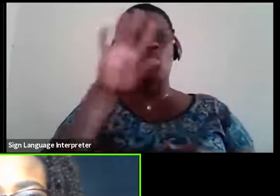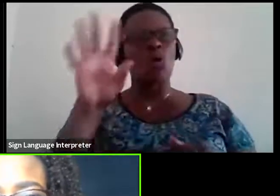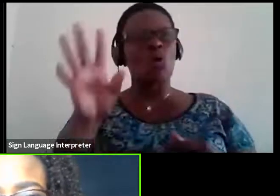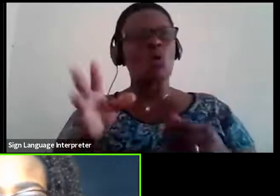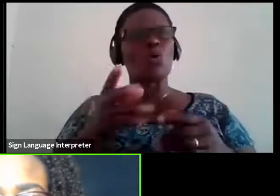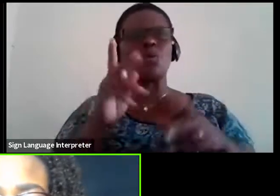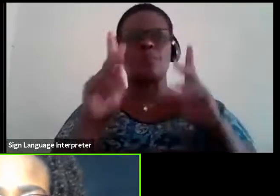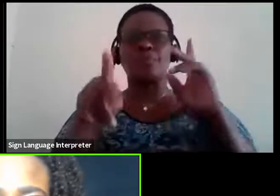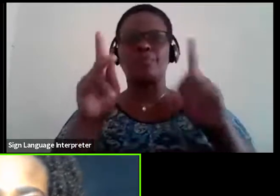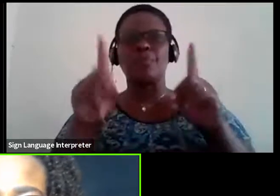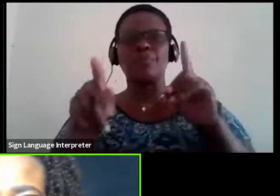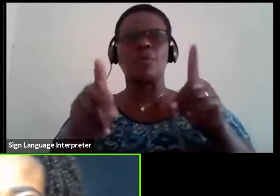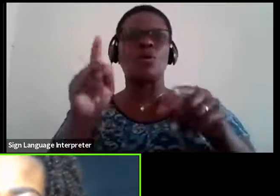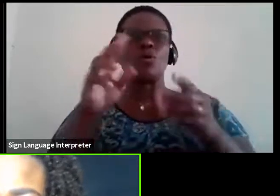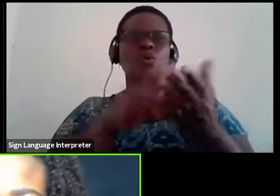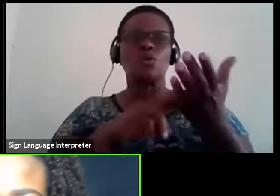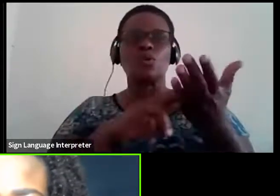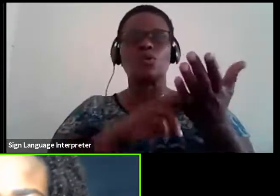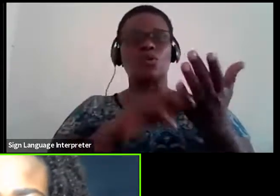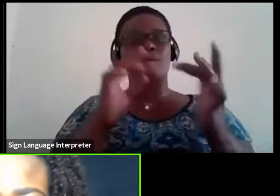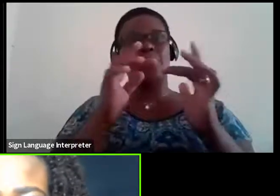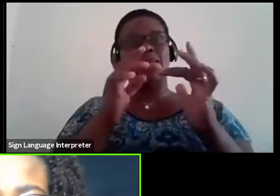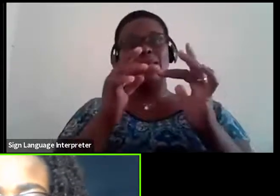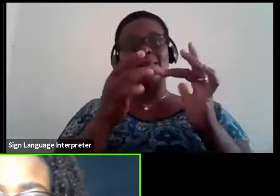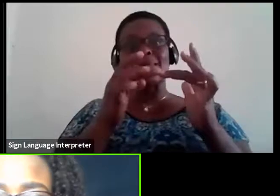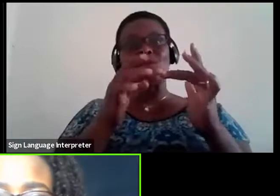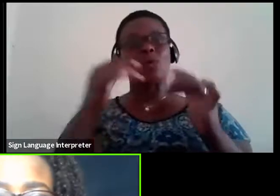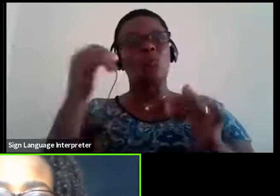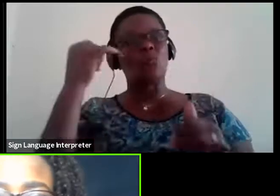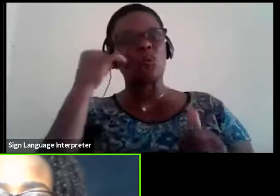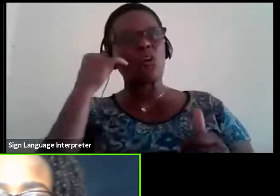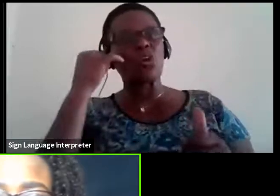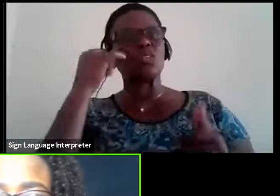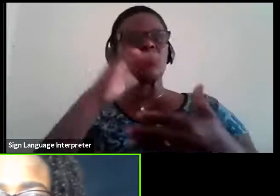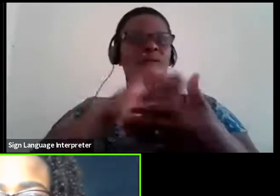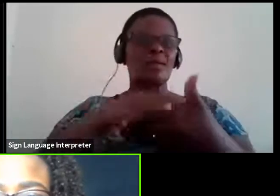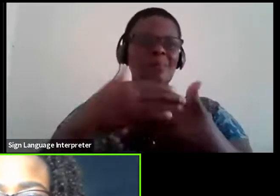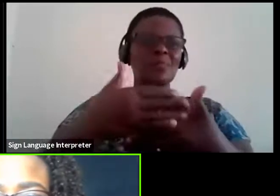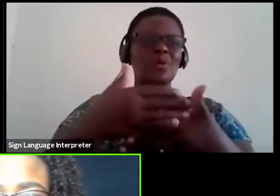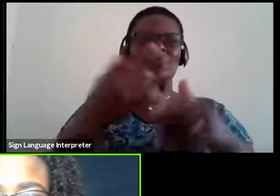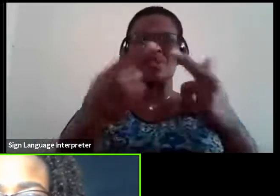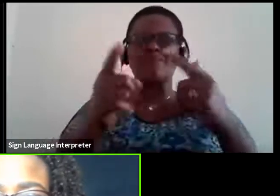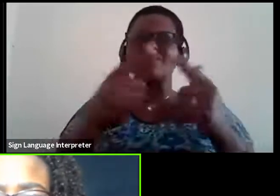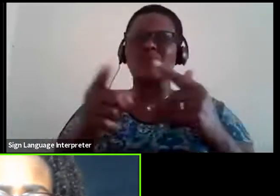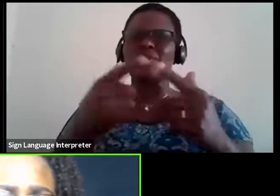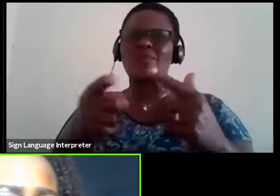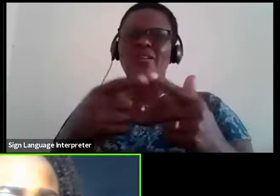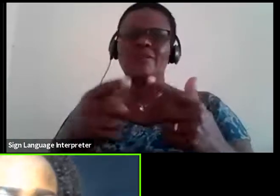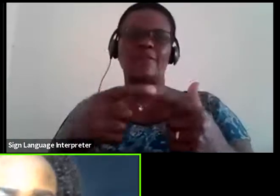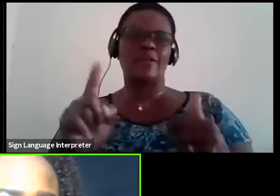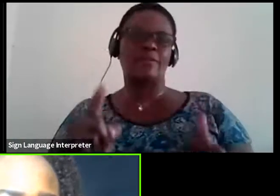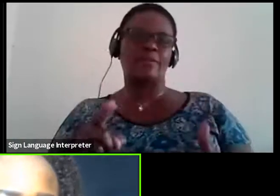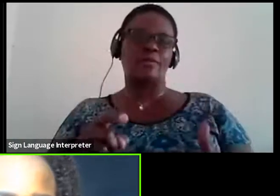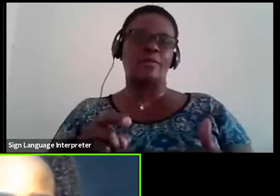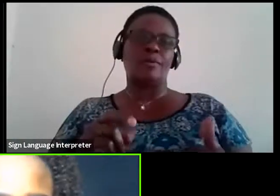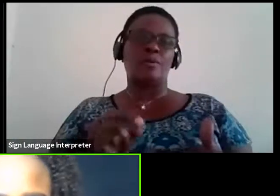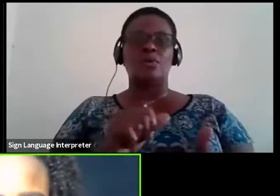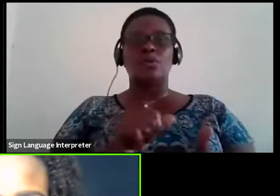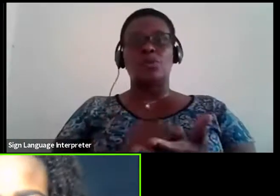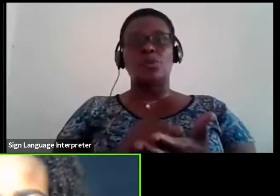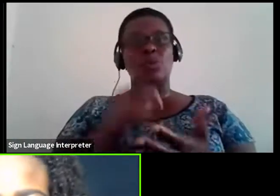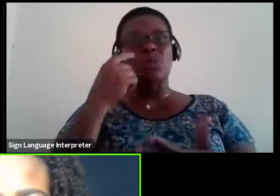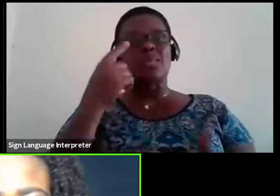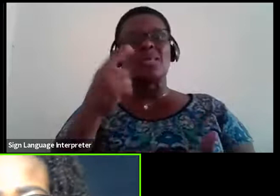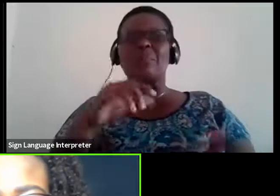understanding of some of the vulnerabilities that come with this access. So you find that people, you know, from very basic